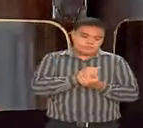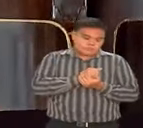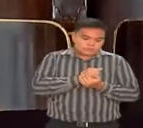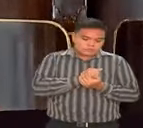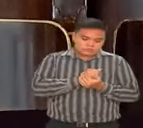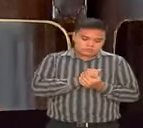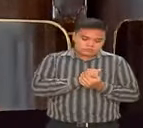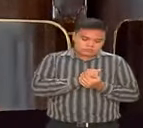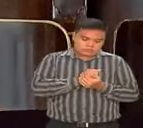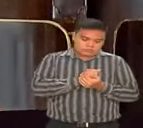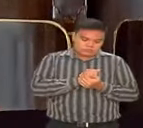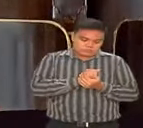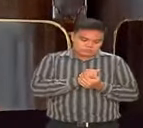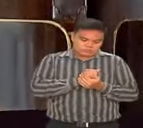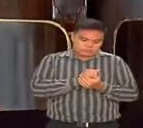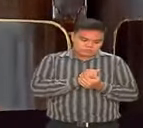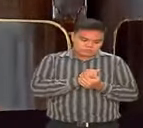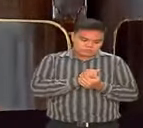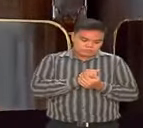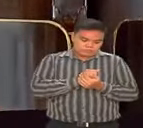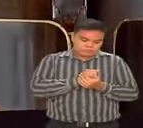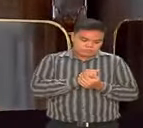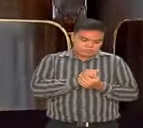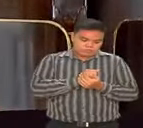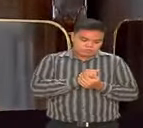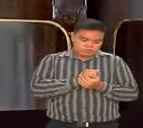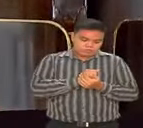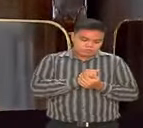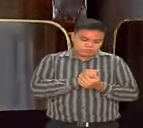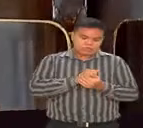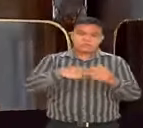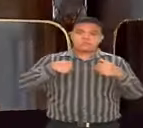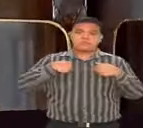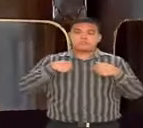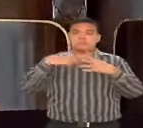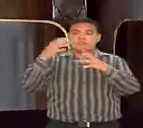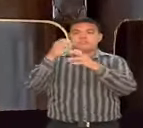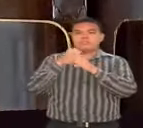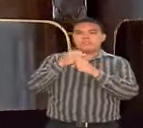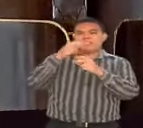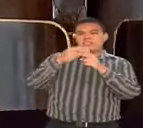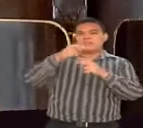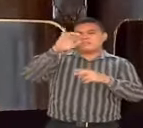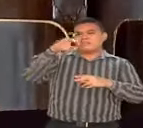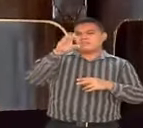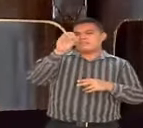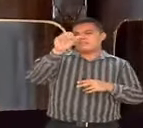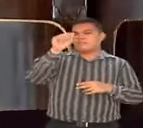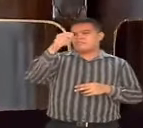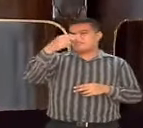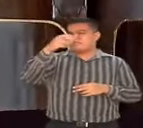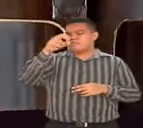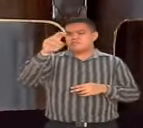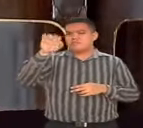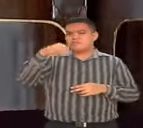Kalunasan. Excuse me. "That pertained unto Joash,